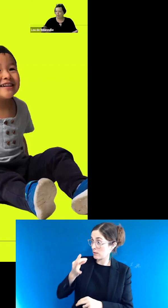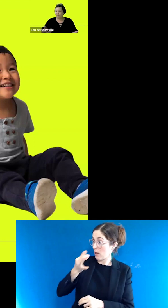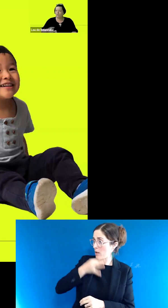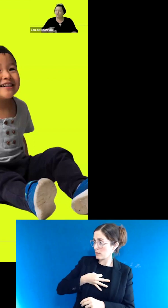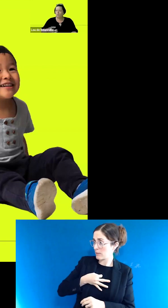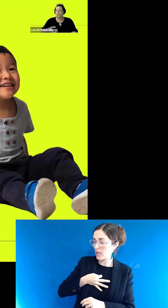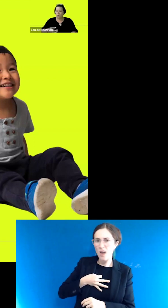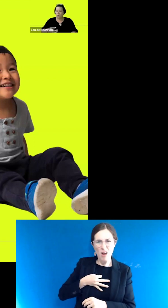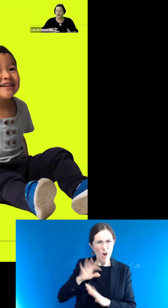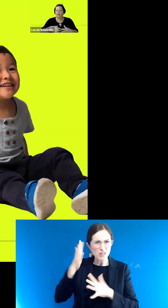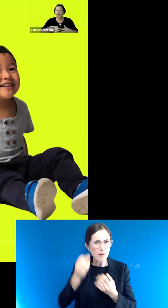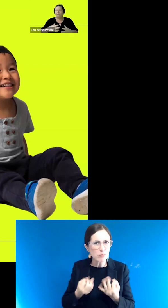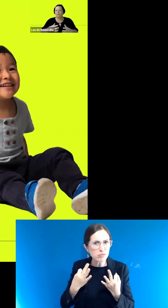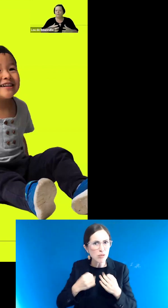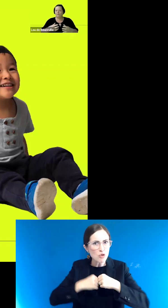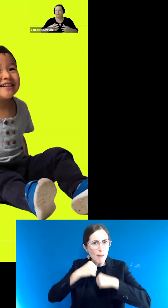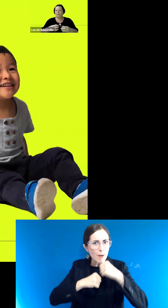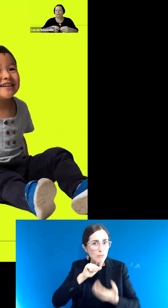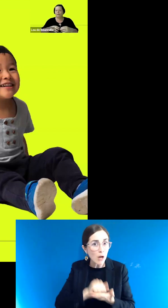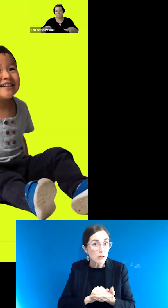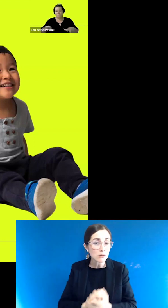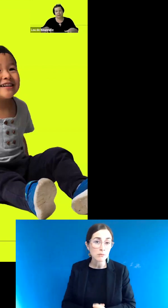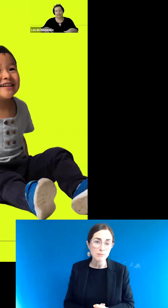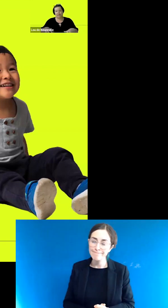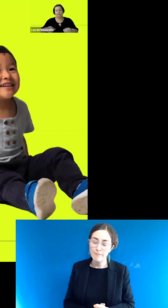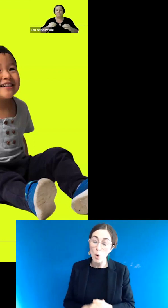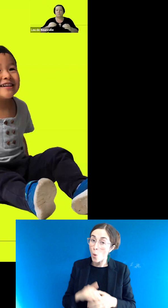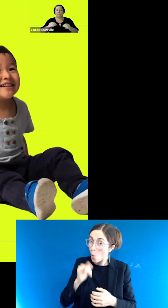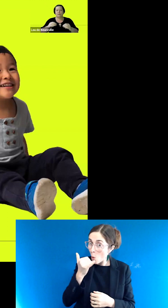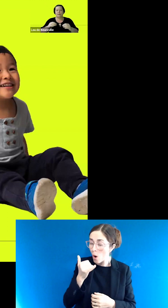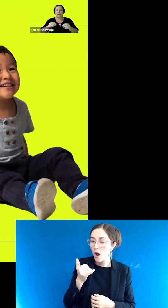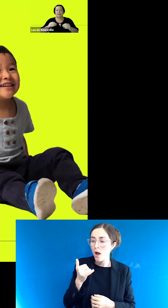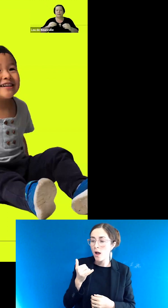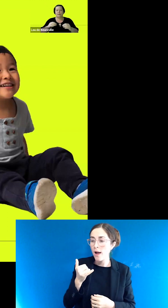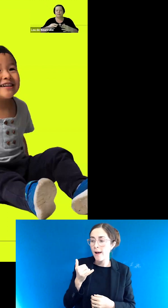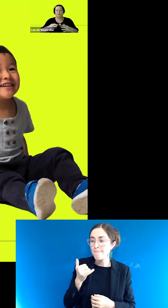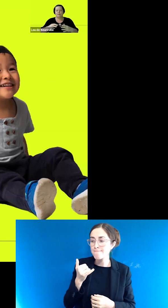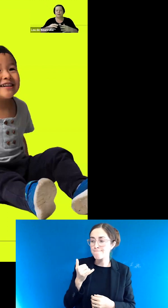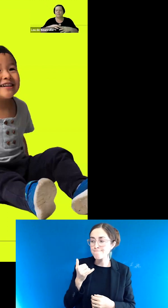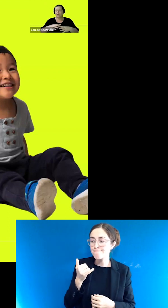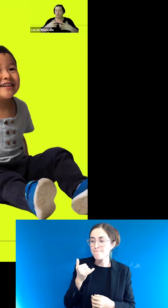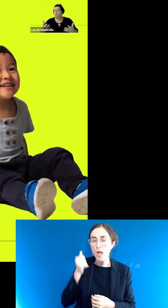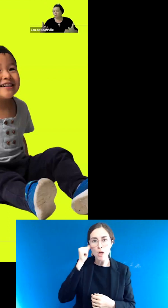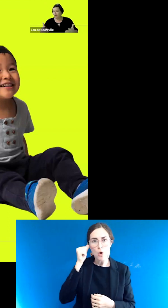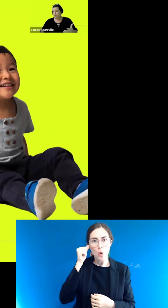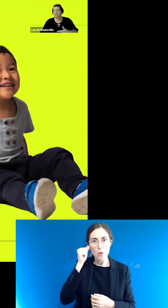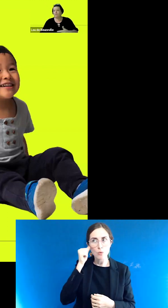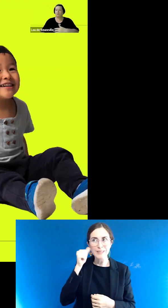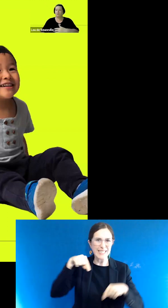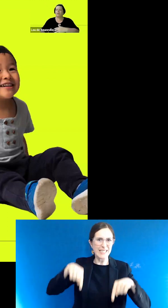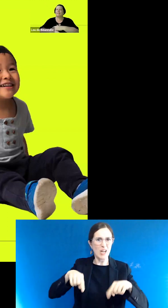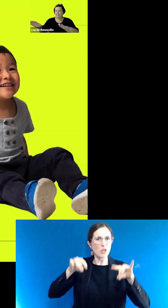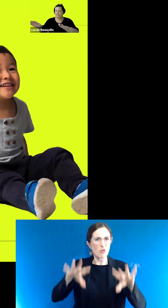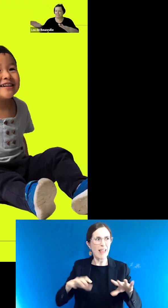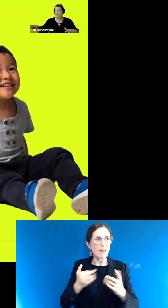grammar. Or often in Australia, we have a lot of monolinguals.